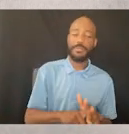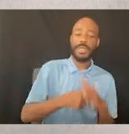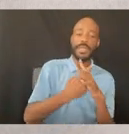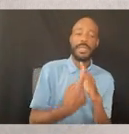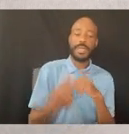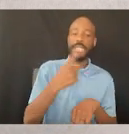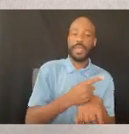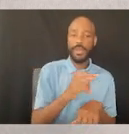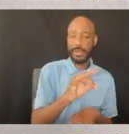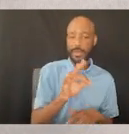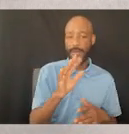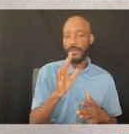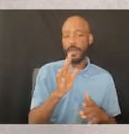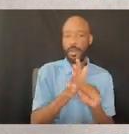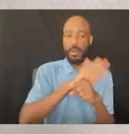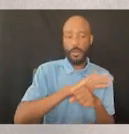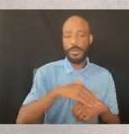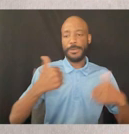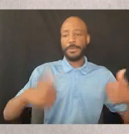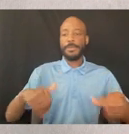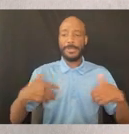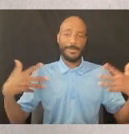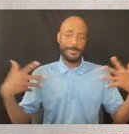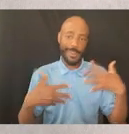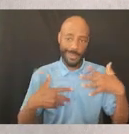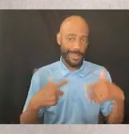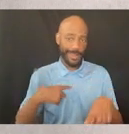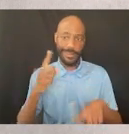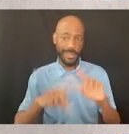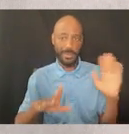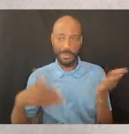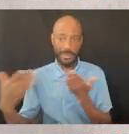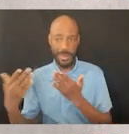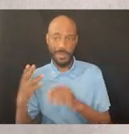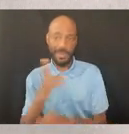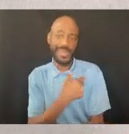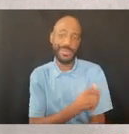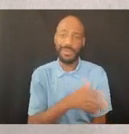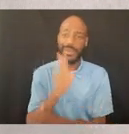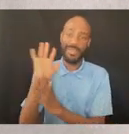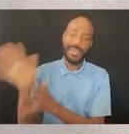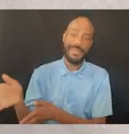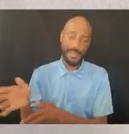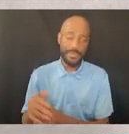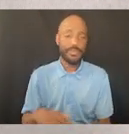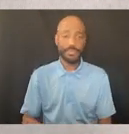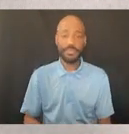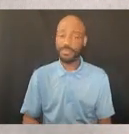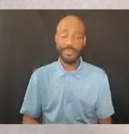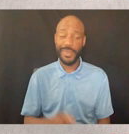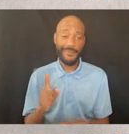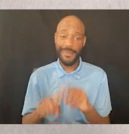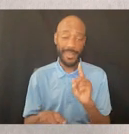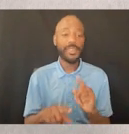COVID was so very frightening, and there was no way I was going to take him to a hospital and leave him. So when he got well, after